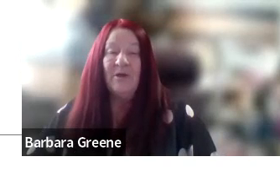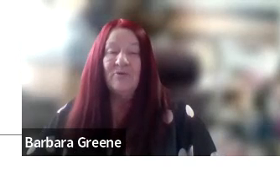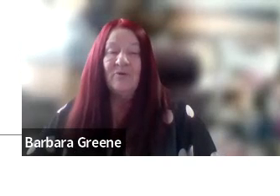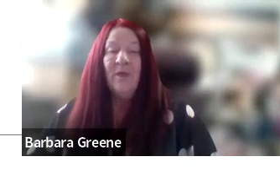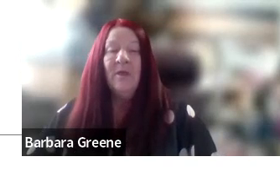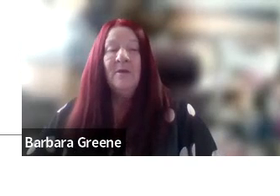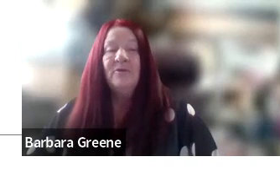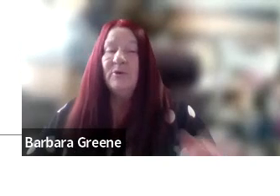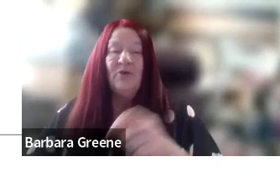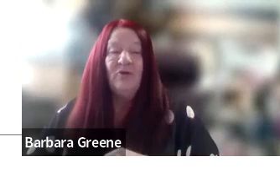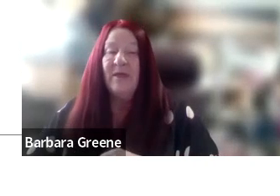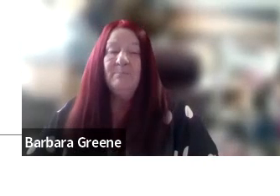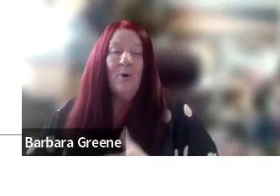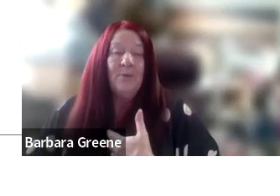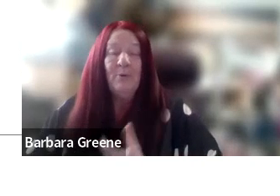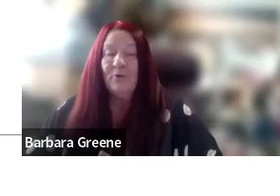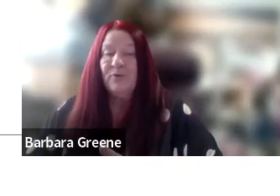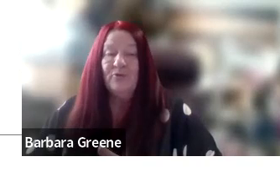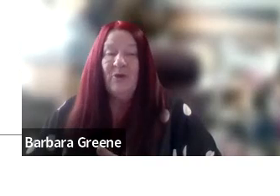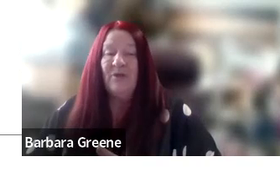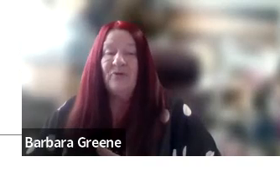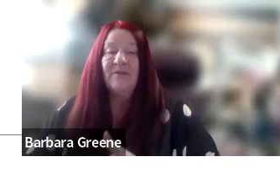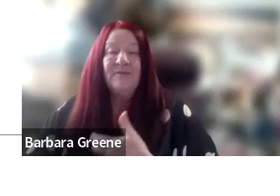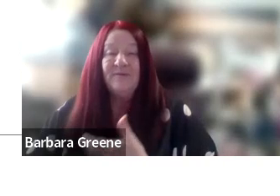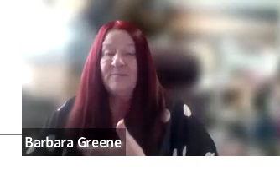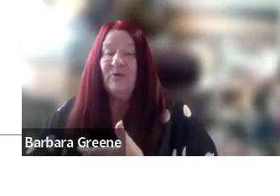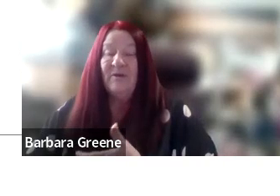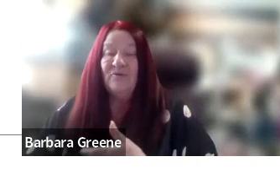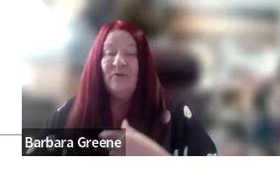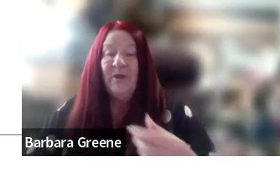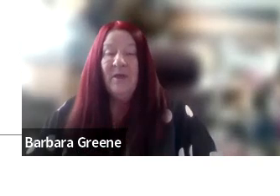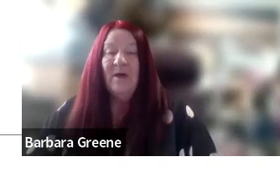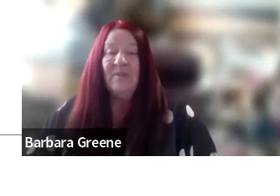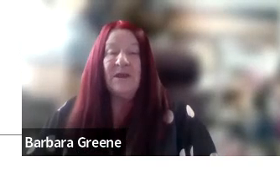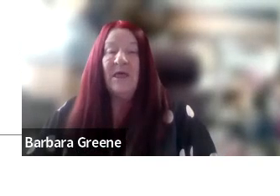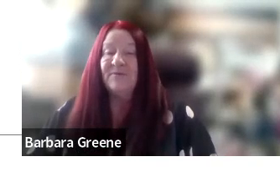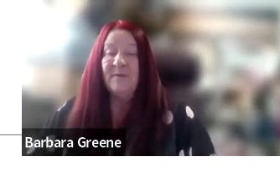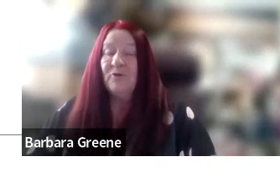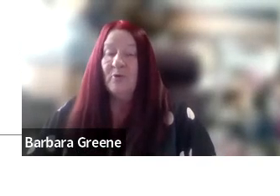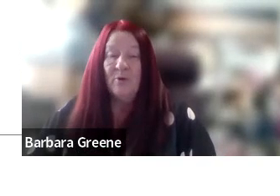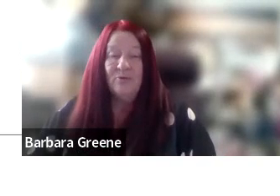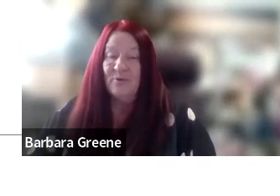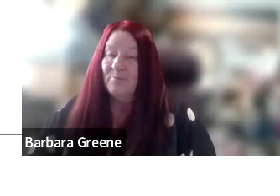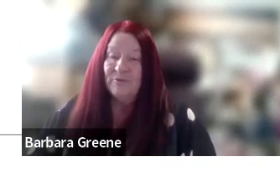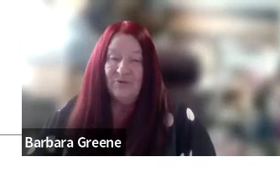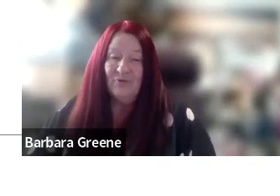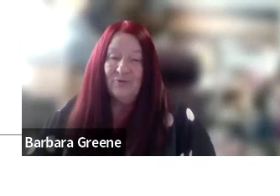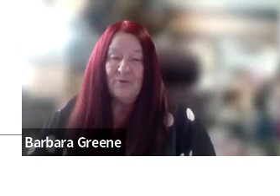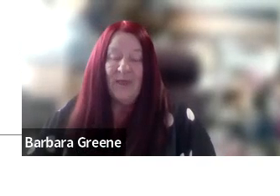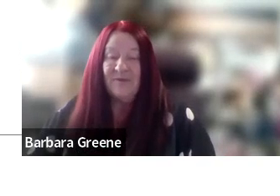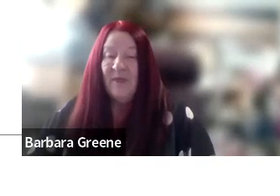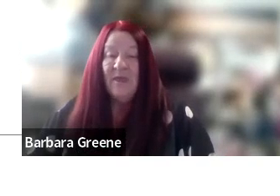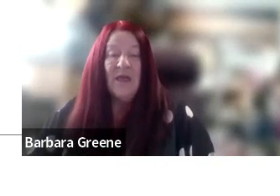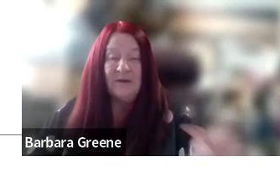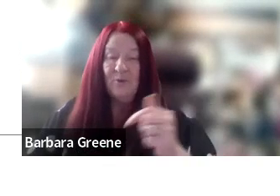health challenges to initiate both the personal change and system change that allows them to grow to their potential.